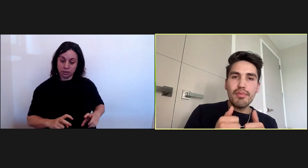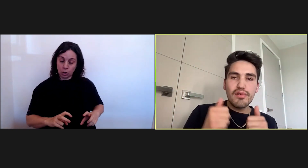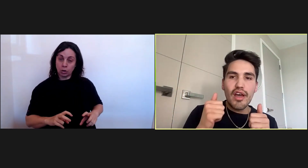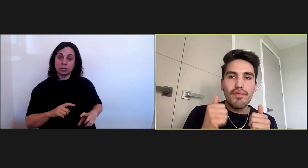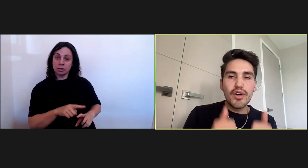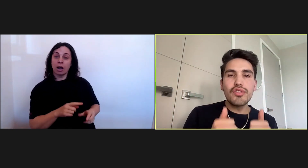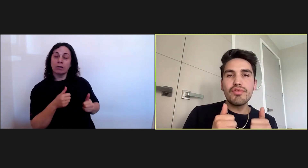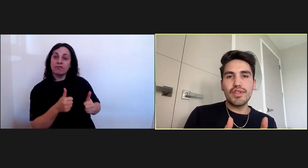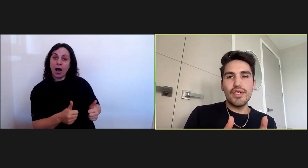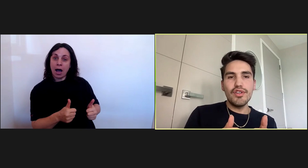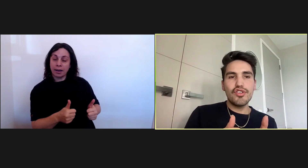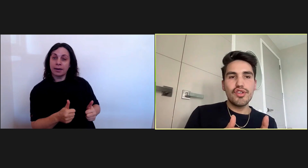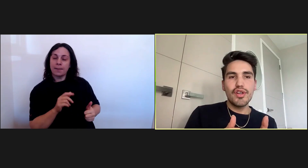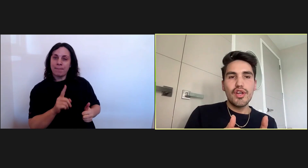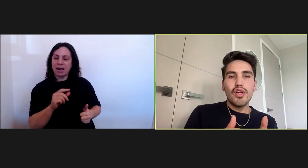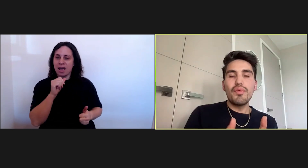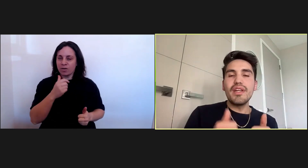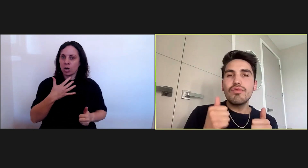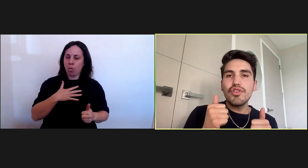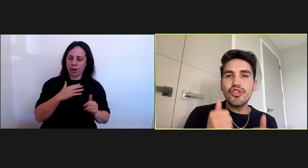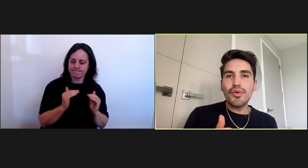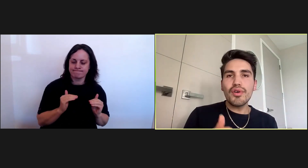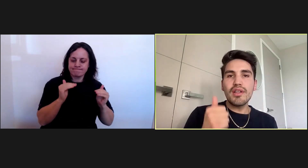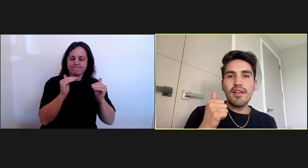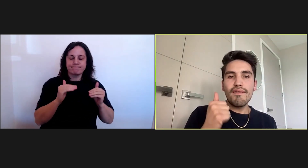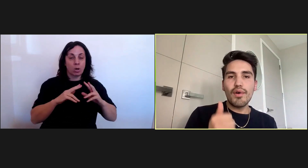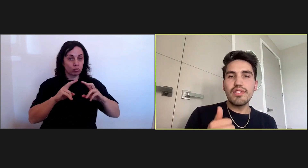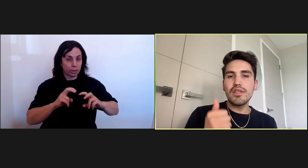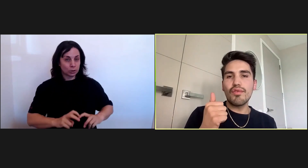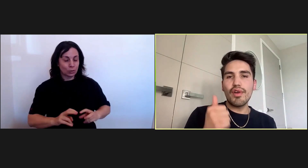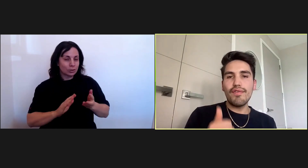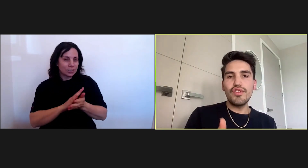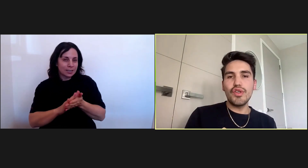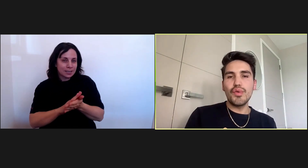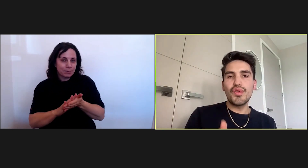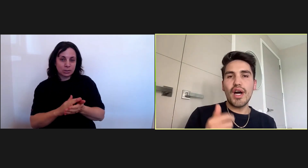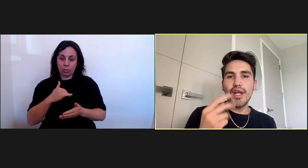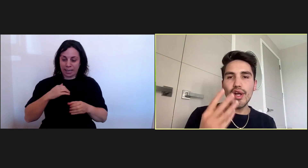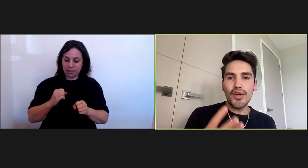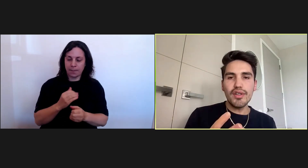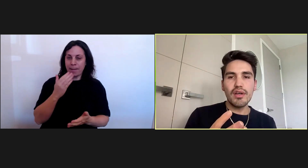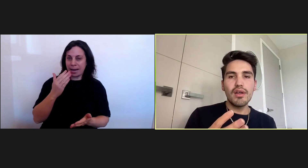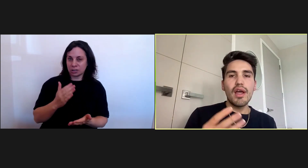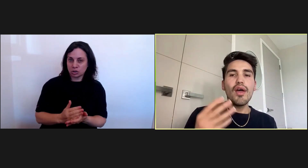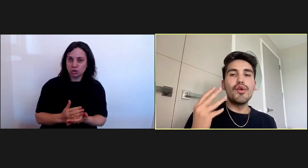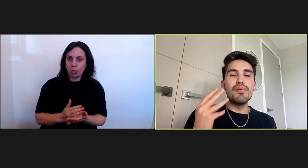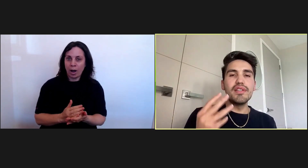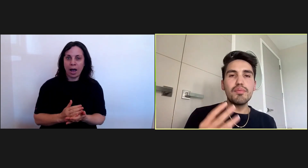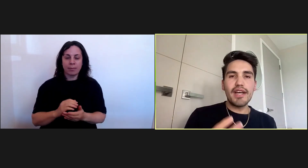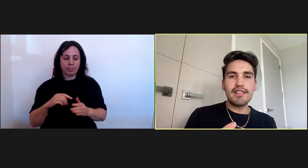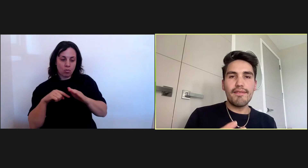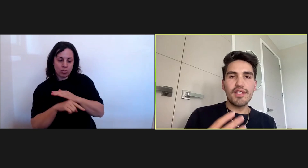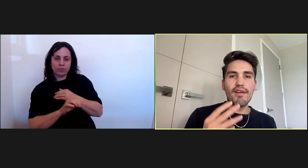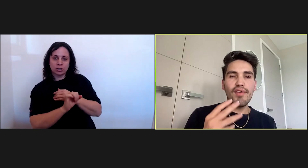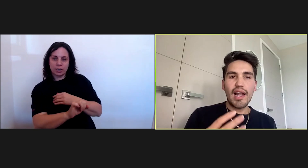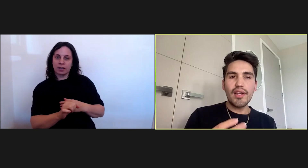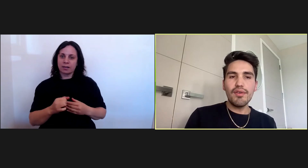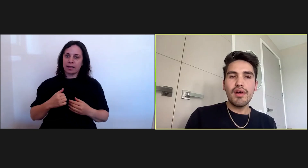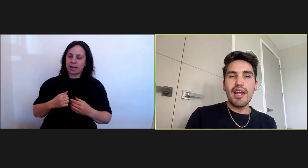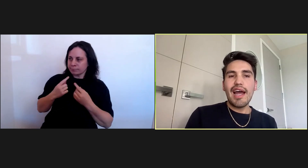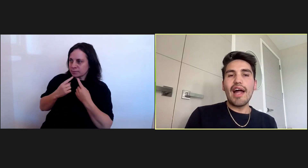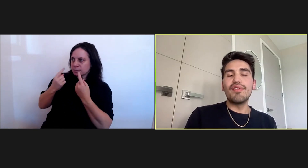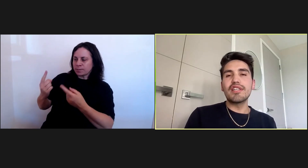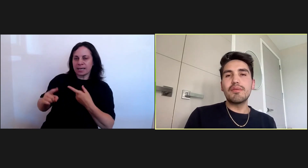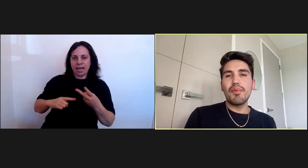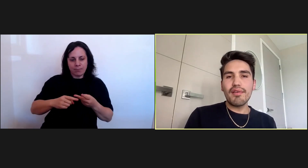to be able to have good research, we need to ensure that the voices of refugee youth are heard, their perspectives are